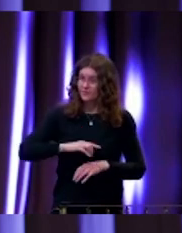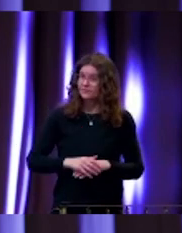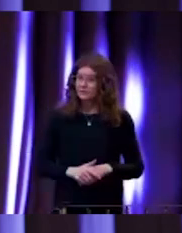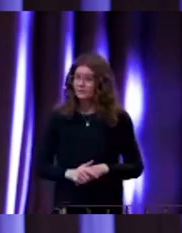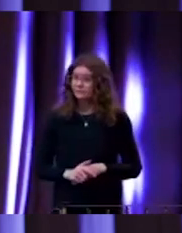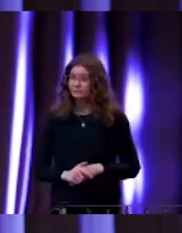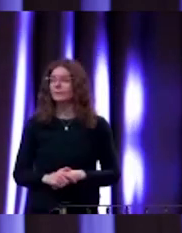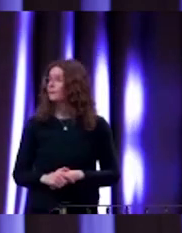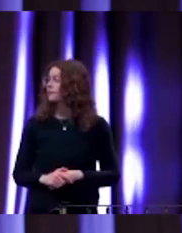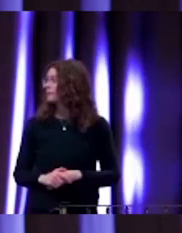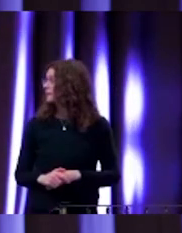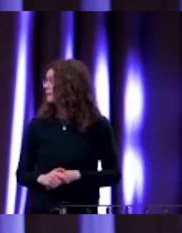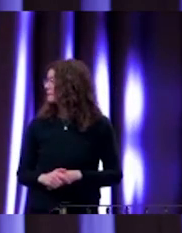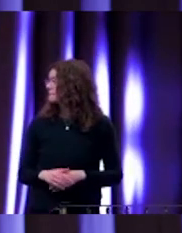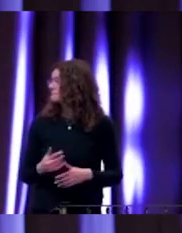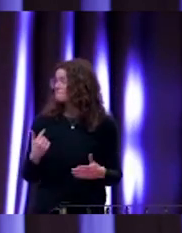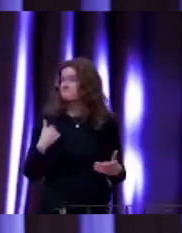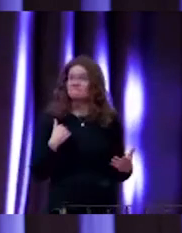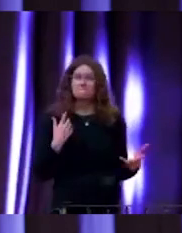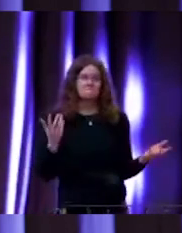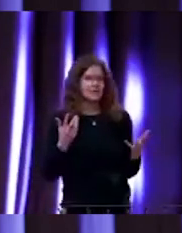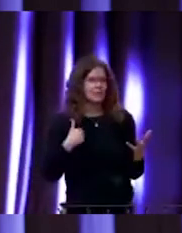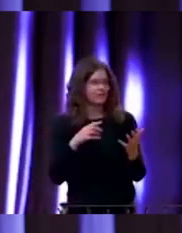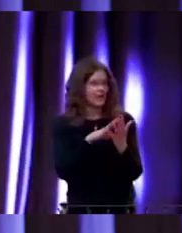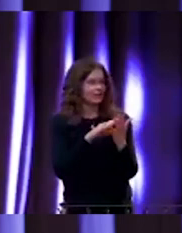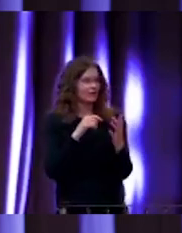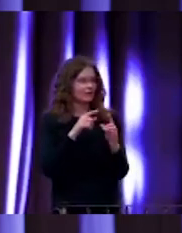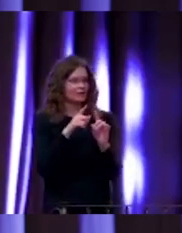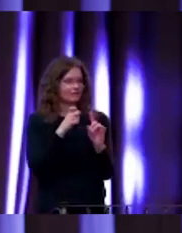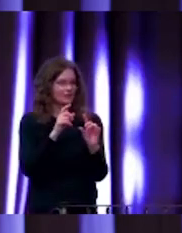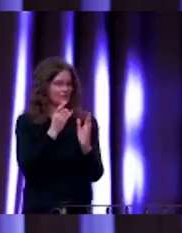So what have I learned from arts organizations besides everything?